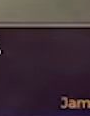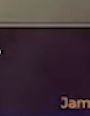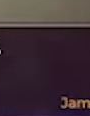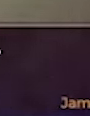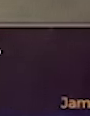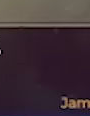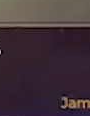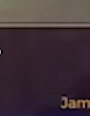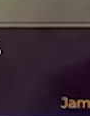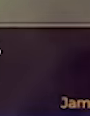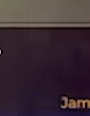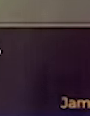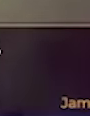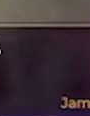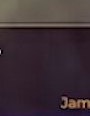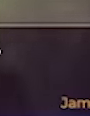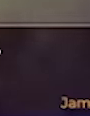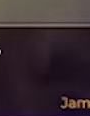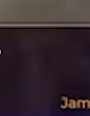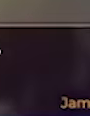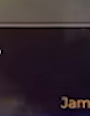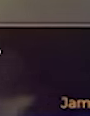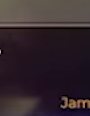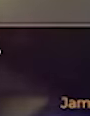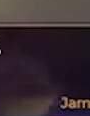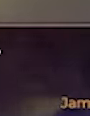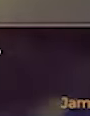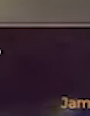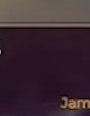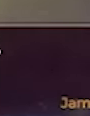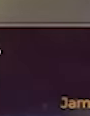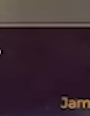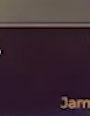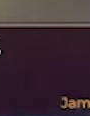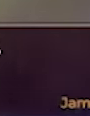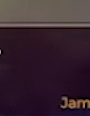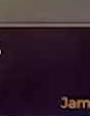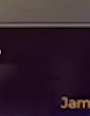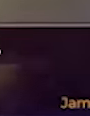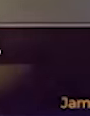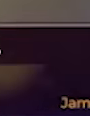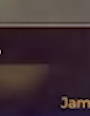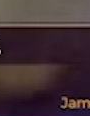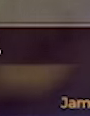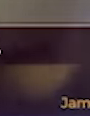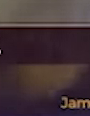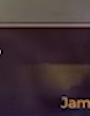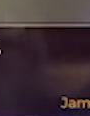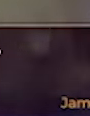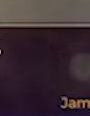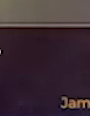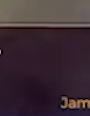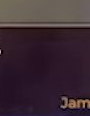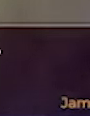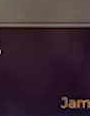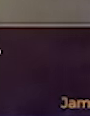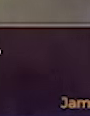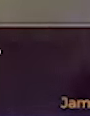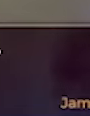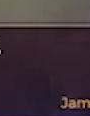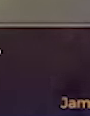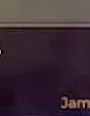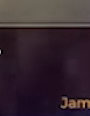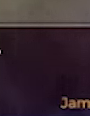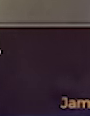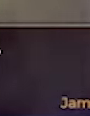the biblical recommendation, help me please, is let him pray. You don't